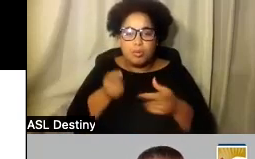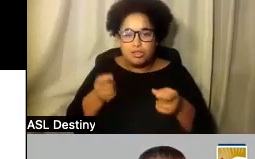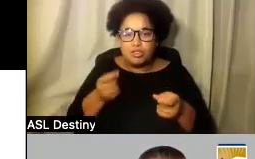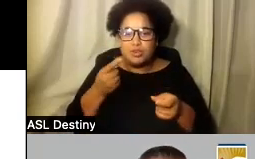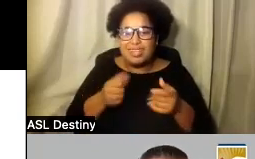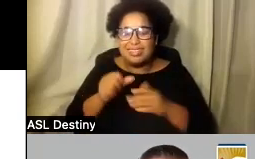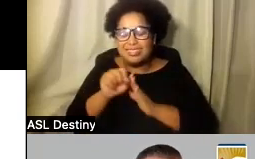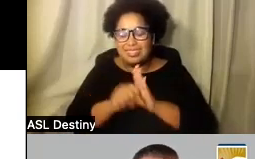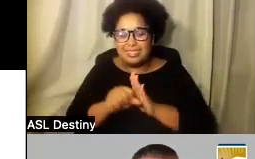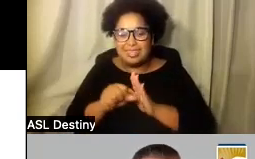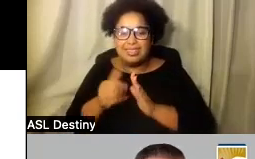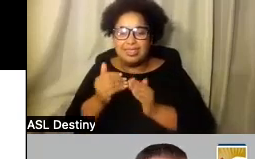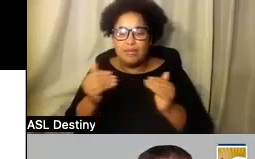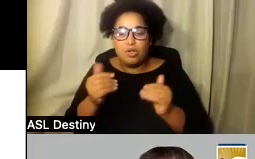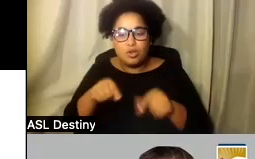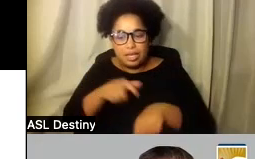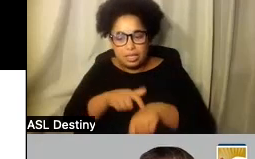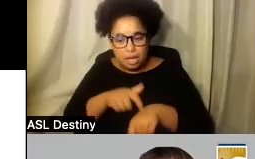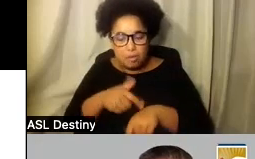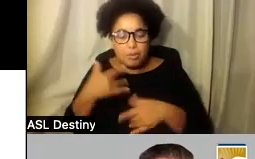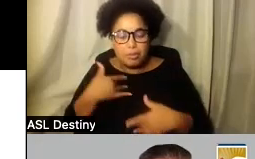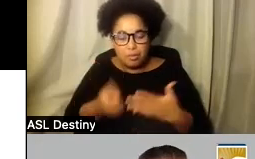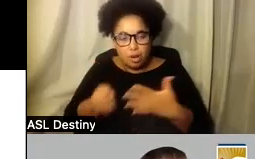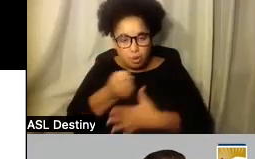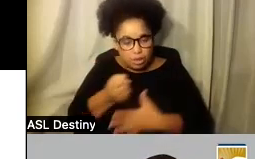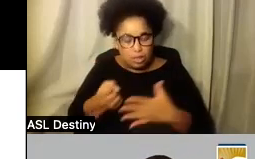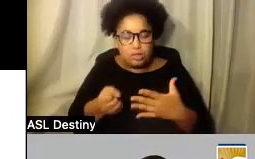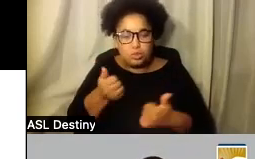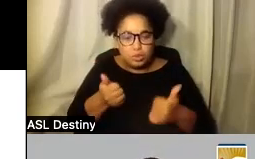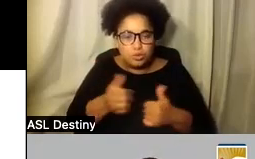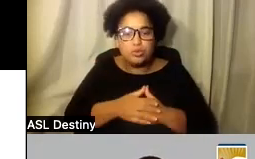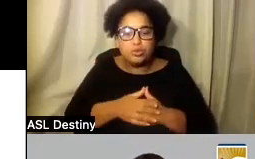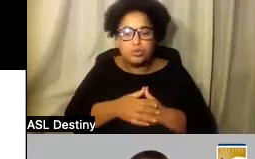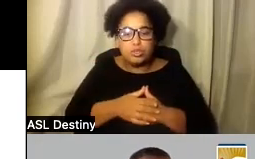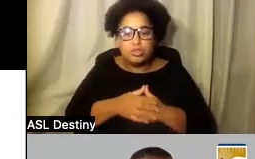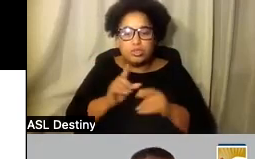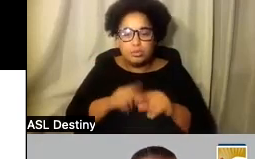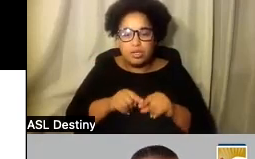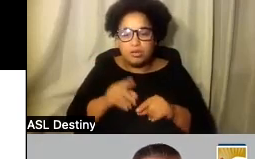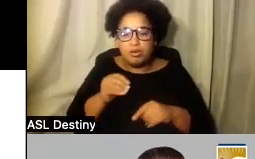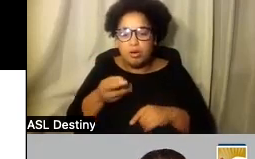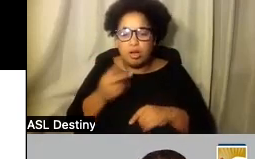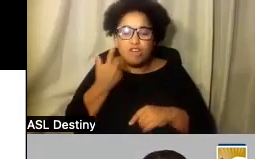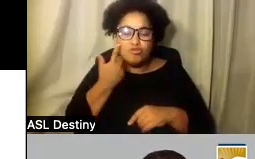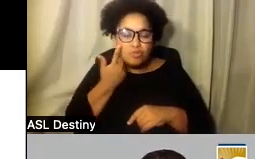looking to do at that specific time. Just based on some of our most